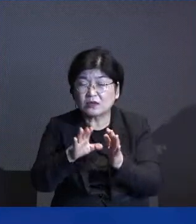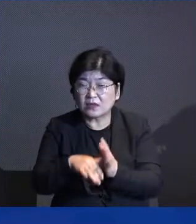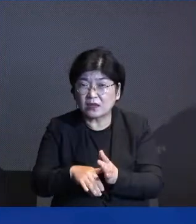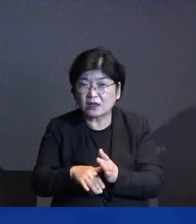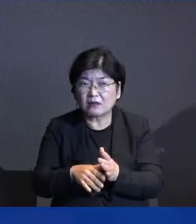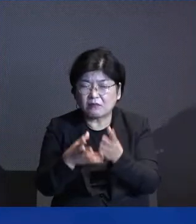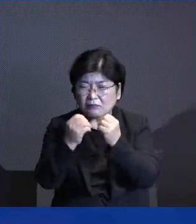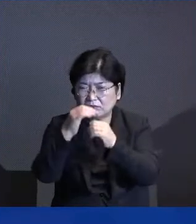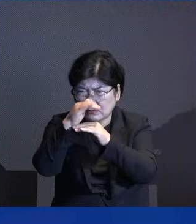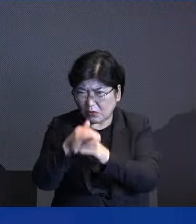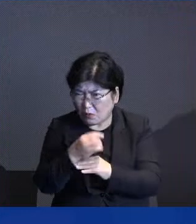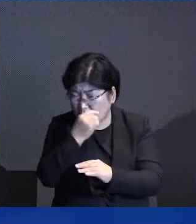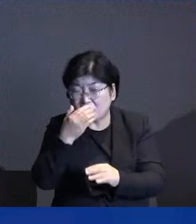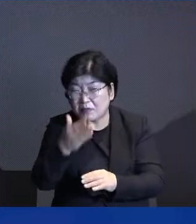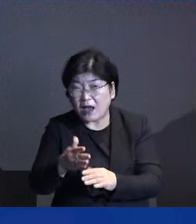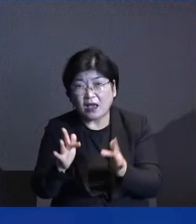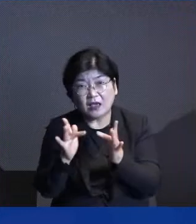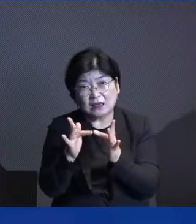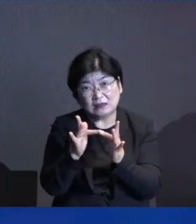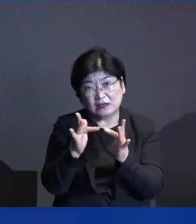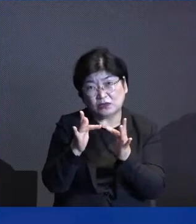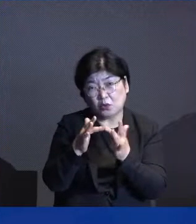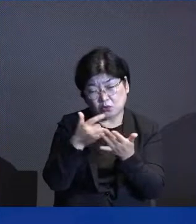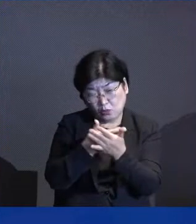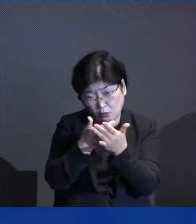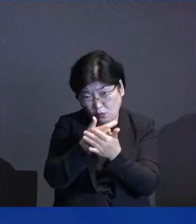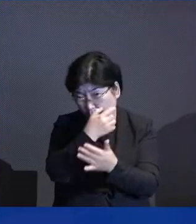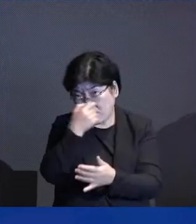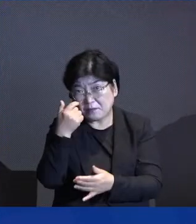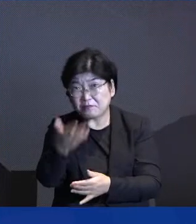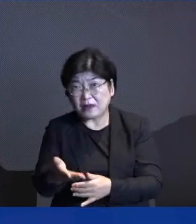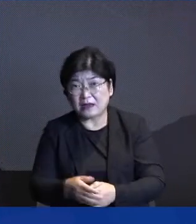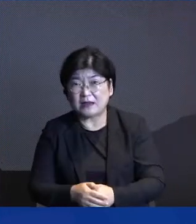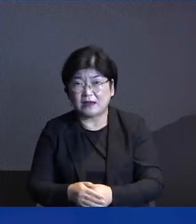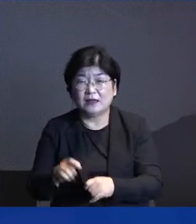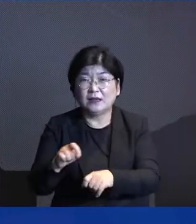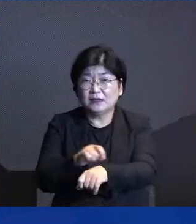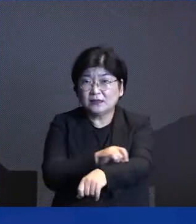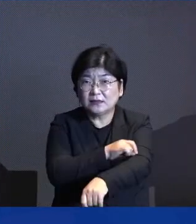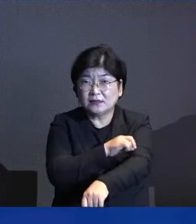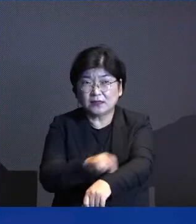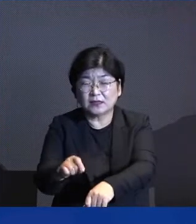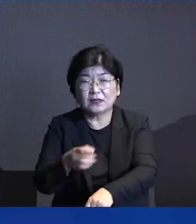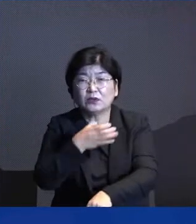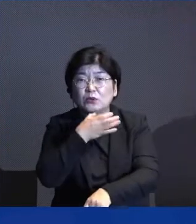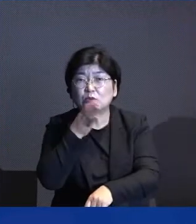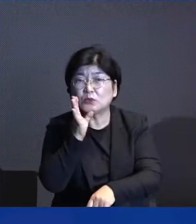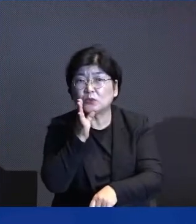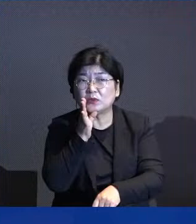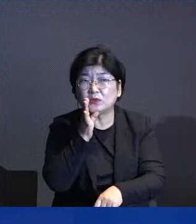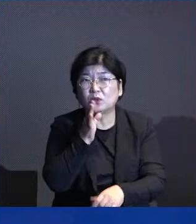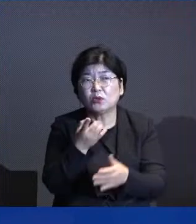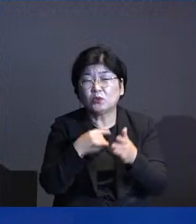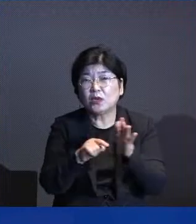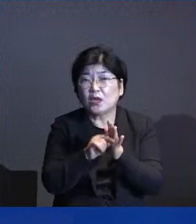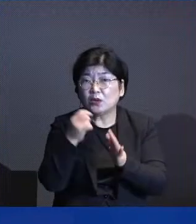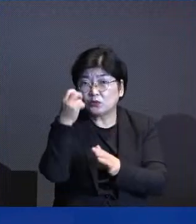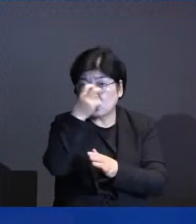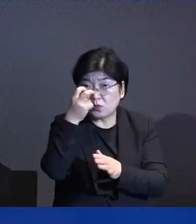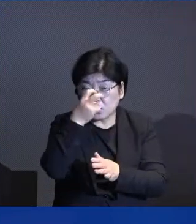did try to provide certain advocacy measures, especially to care for older people in general during the